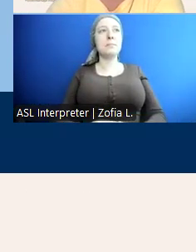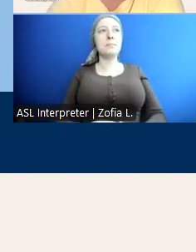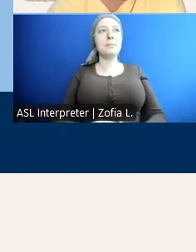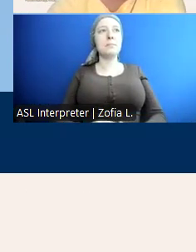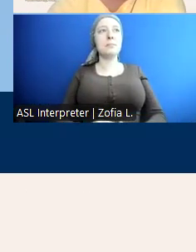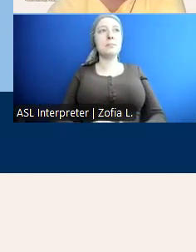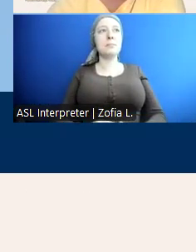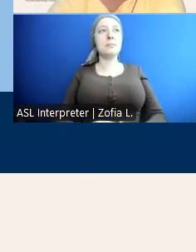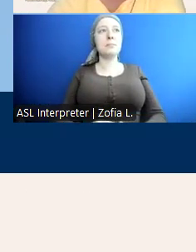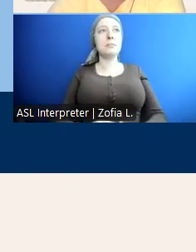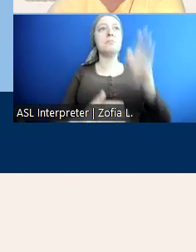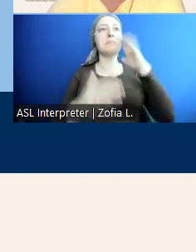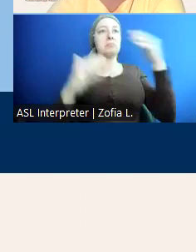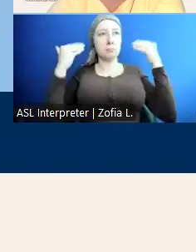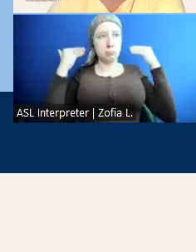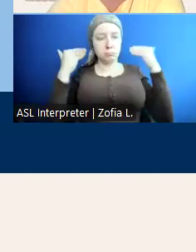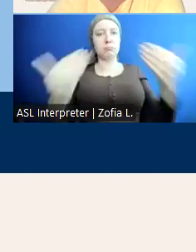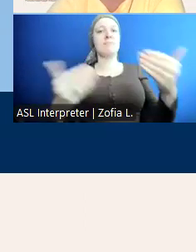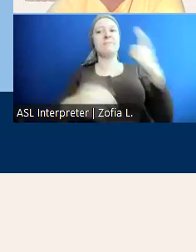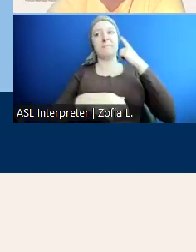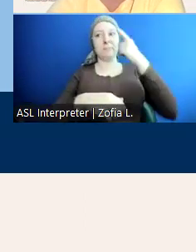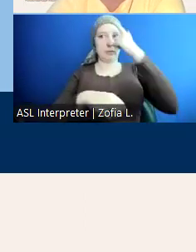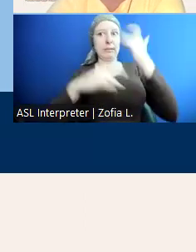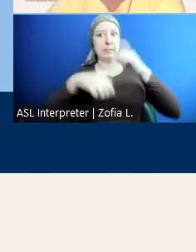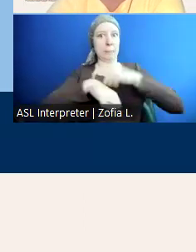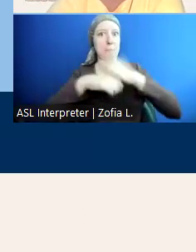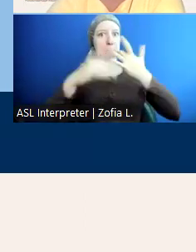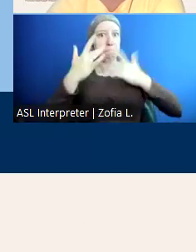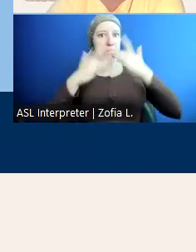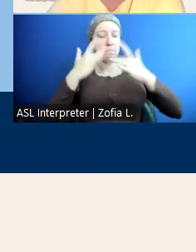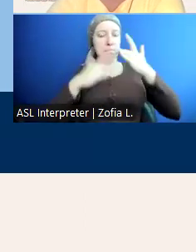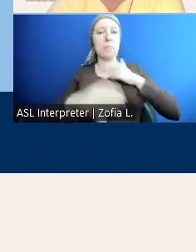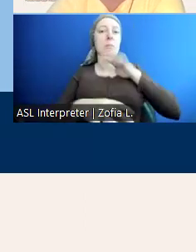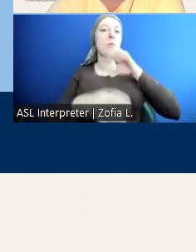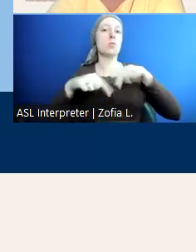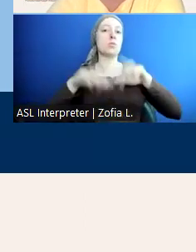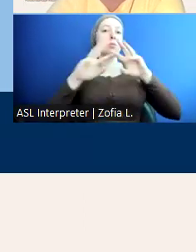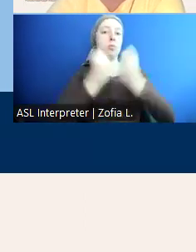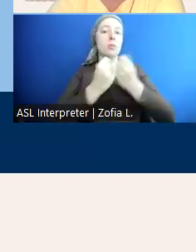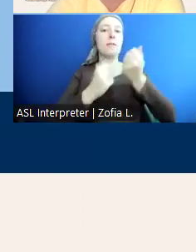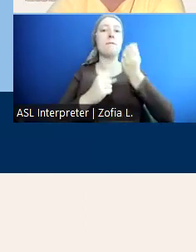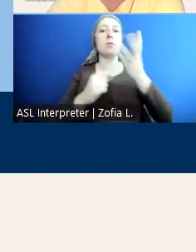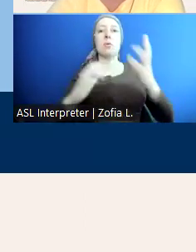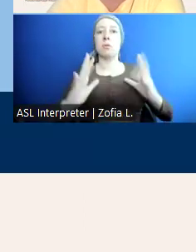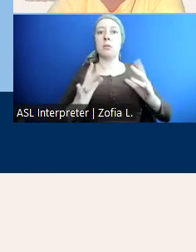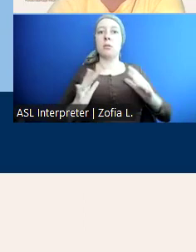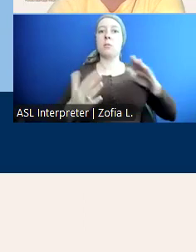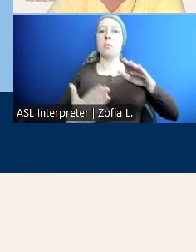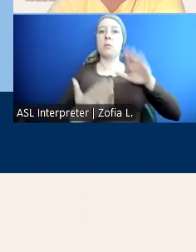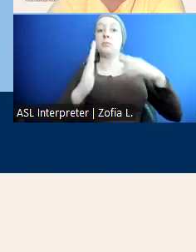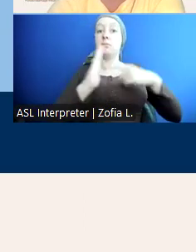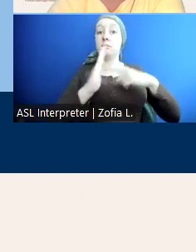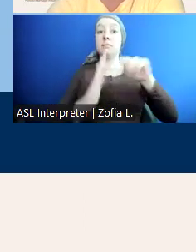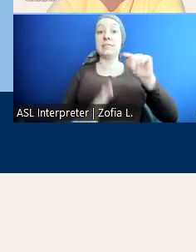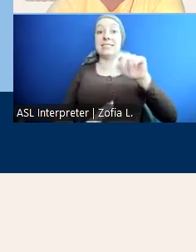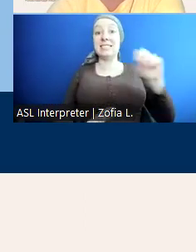I'm going to move us ahead for the sake of time. You know, I'm including in this presentation a couple of innovative approaches, like in